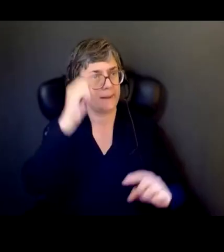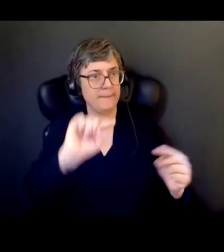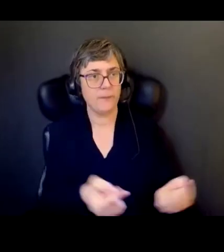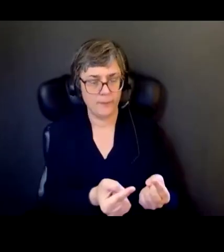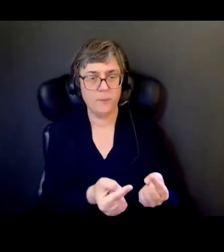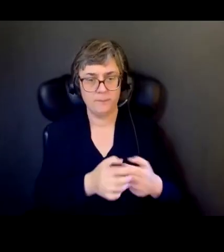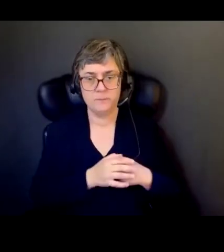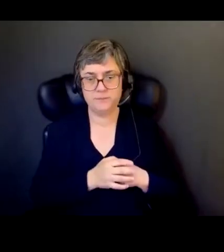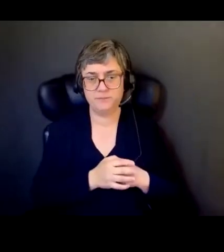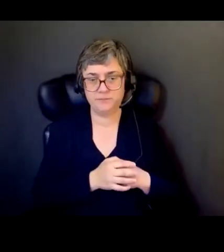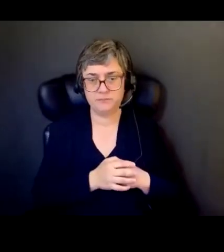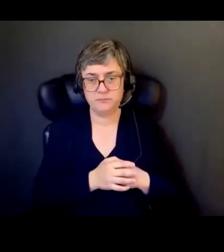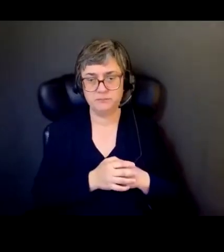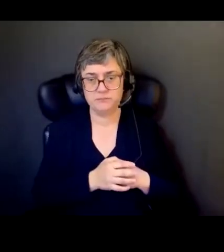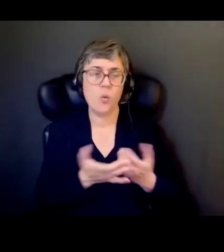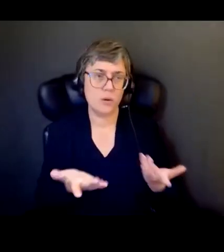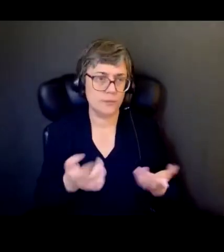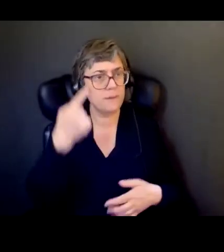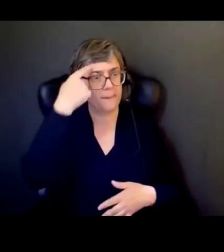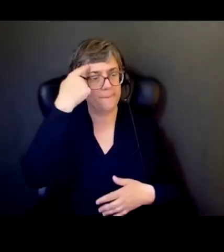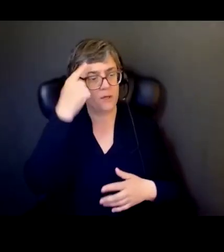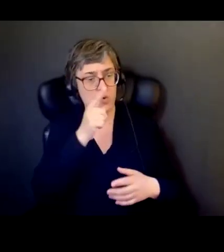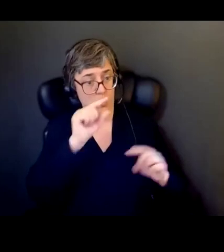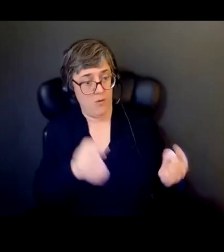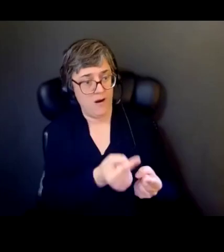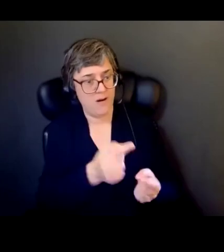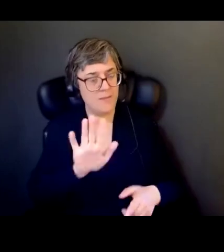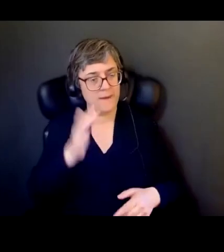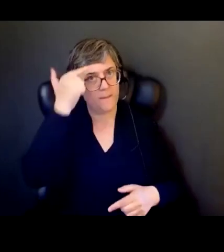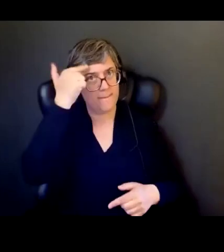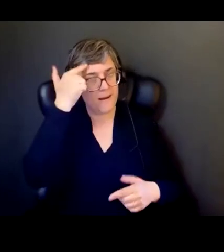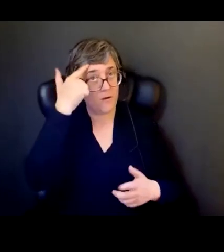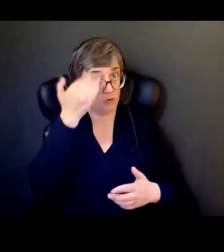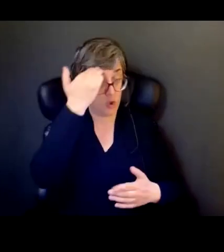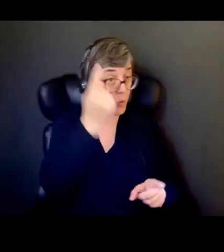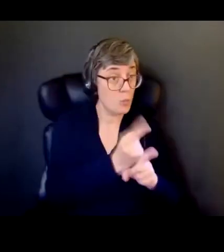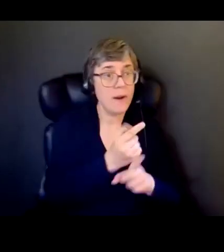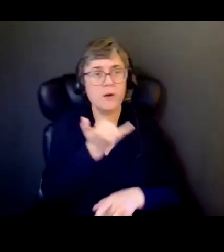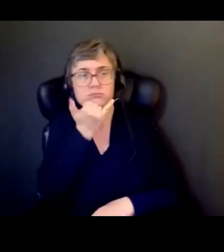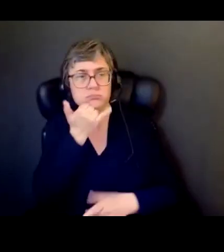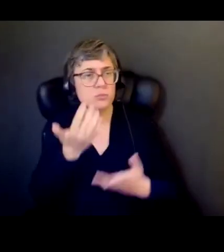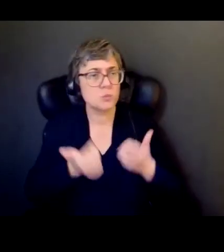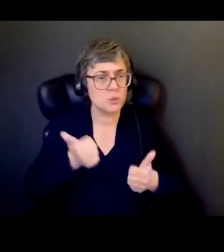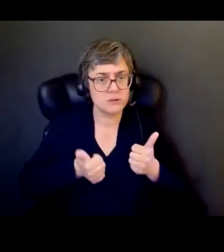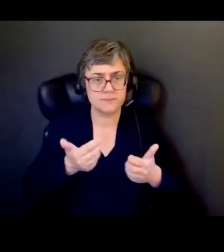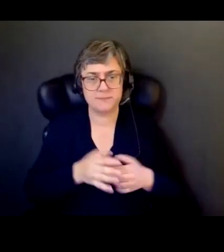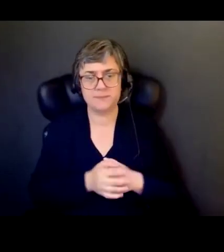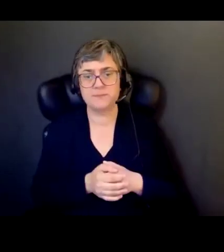that any combination of which or repeated instances would count as coercive